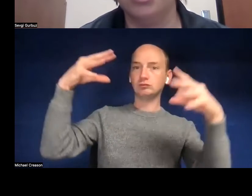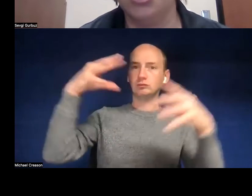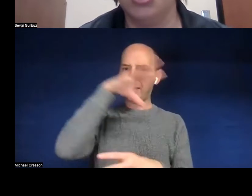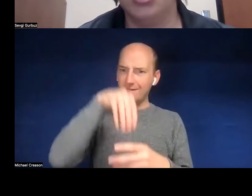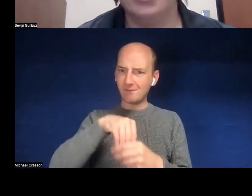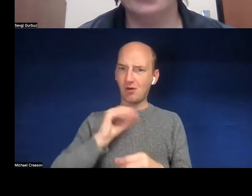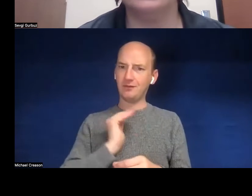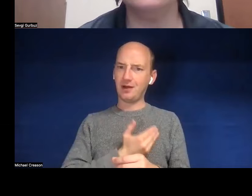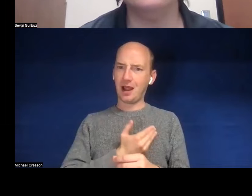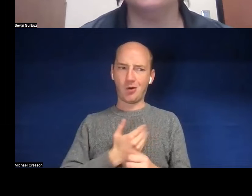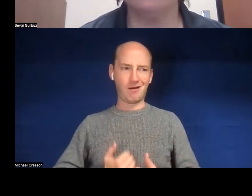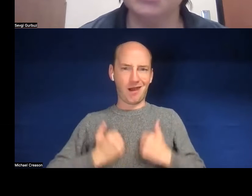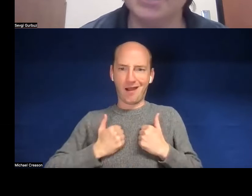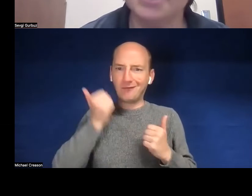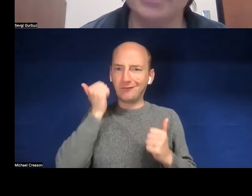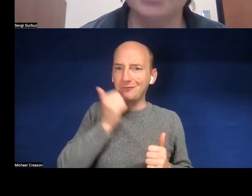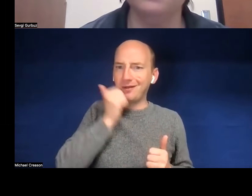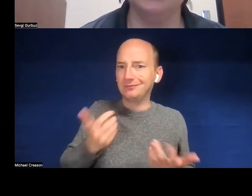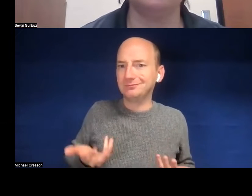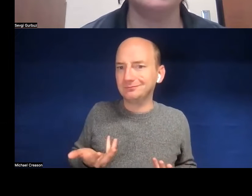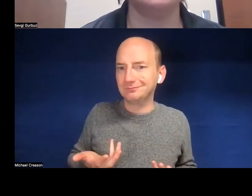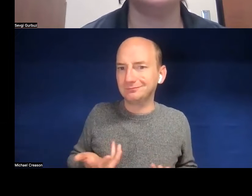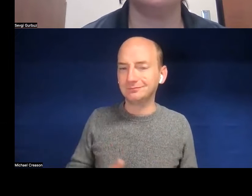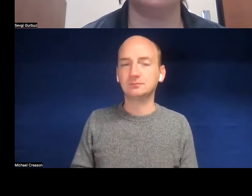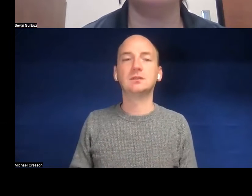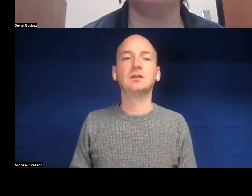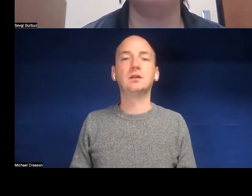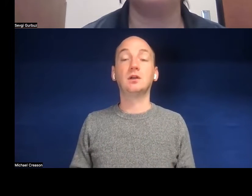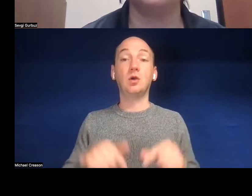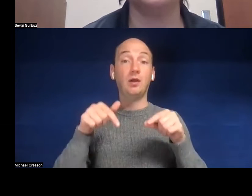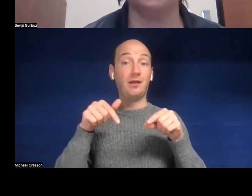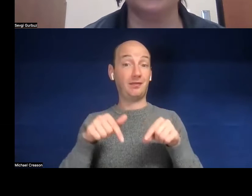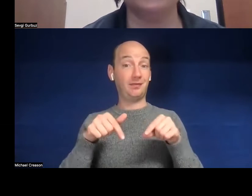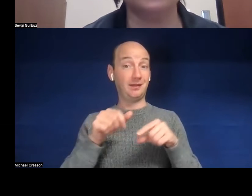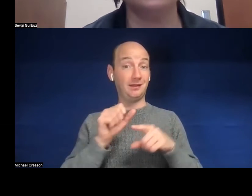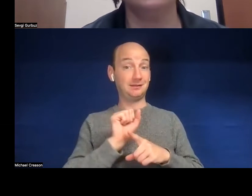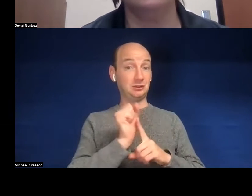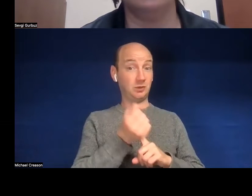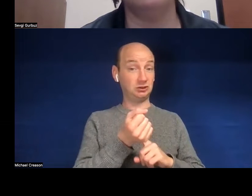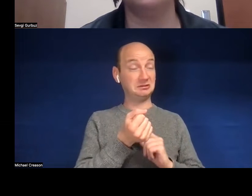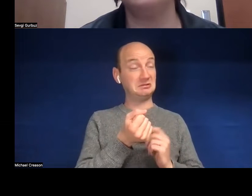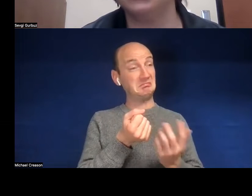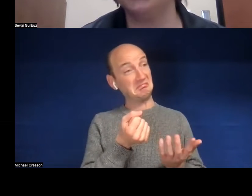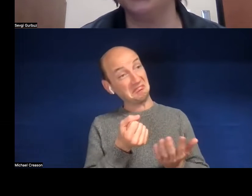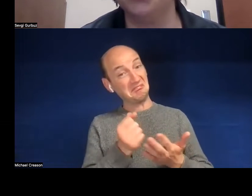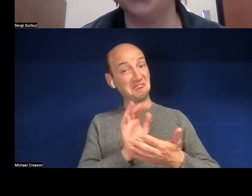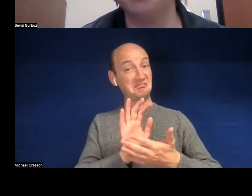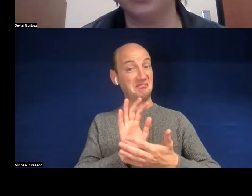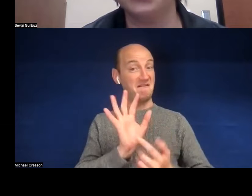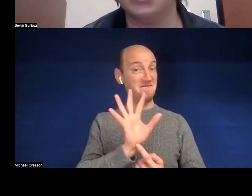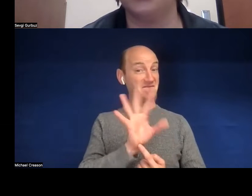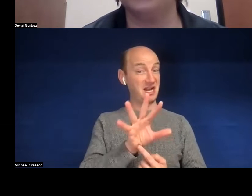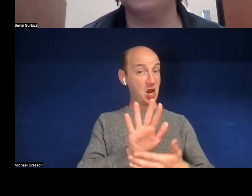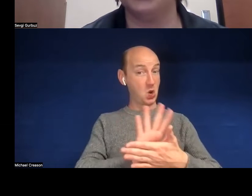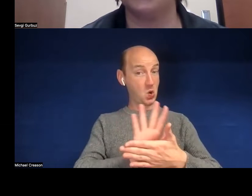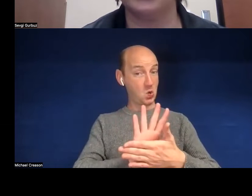24/7. And in this context, I think video raises a lot of concerns among the potential users,